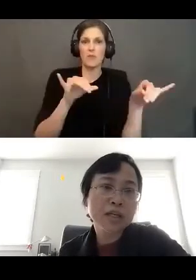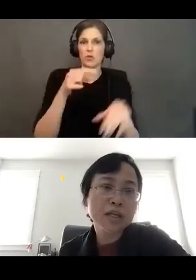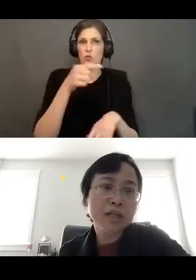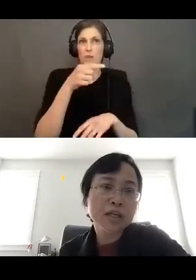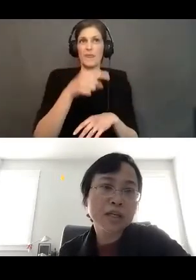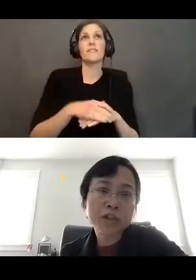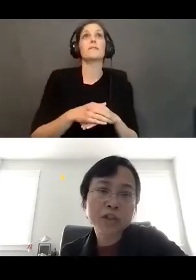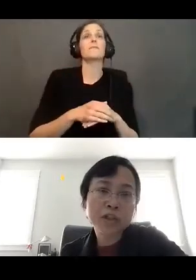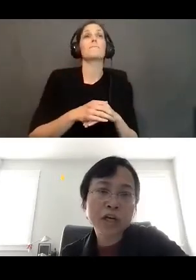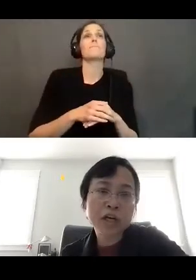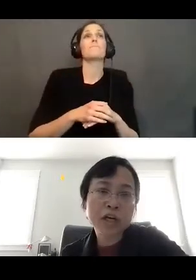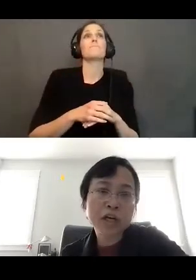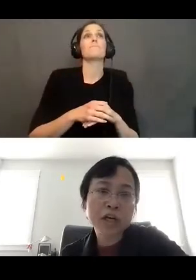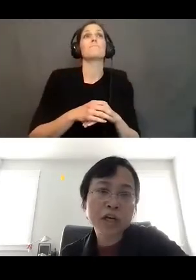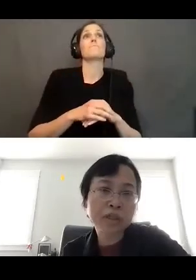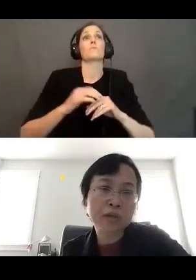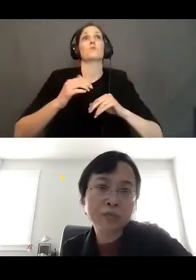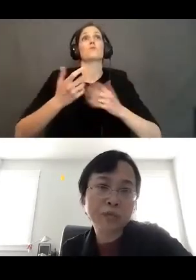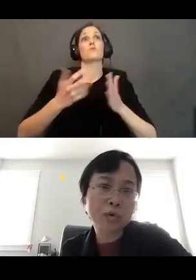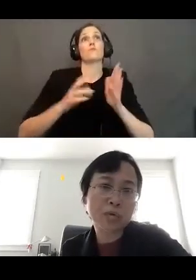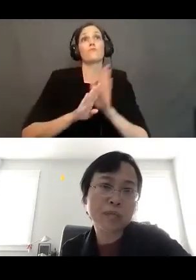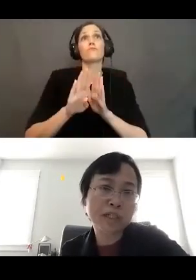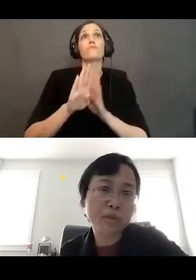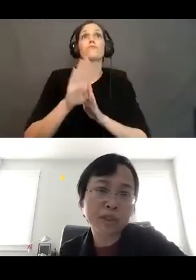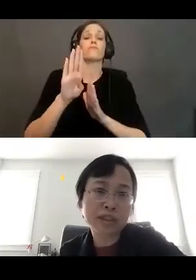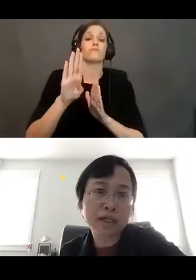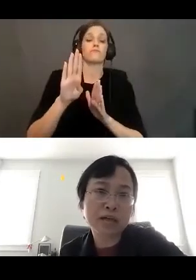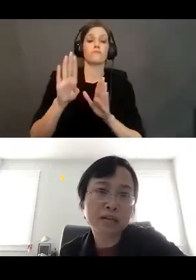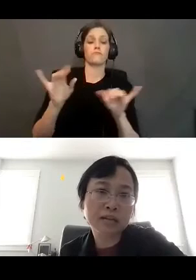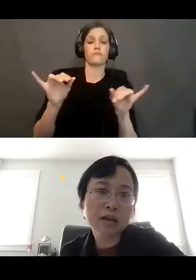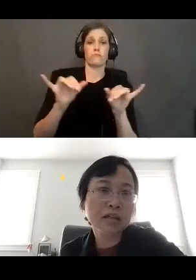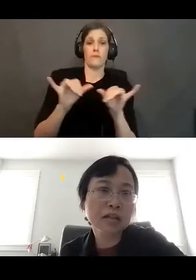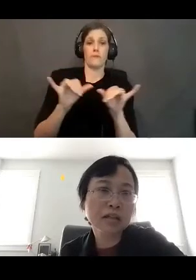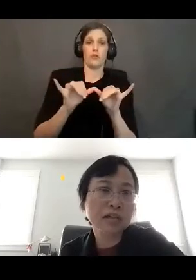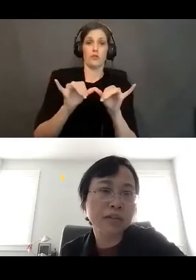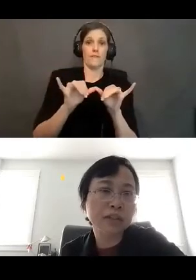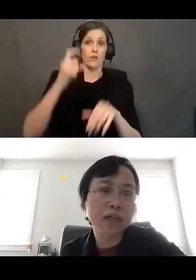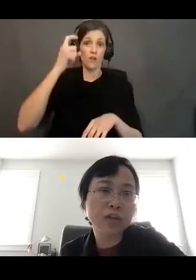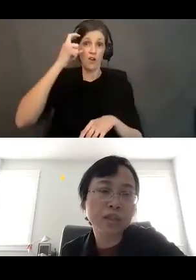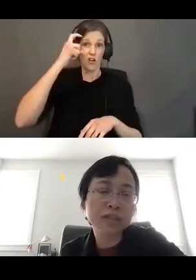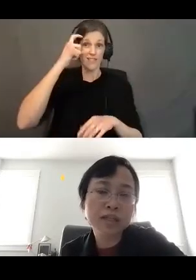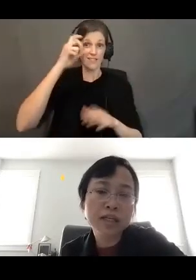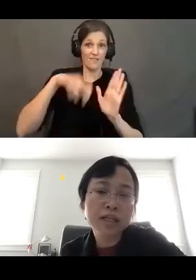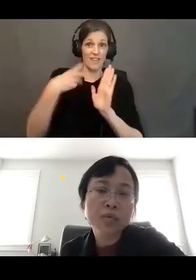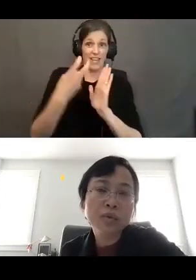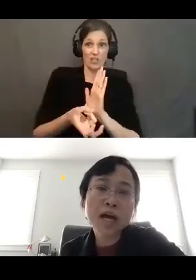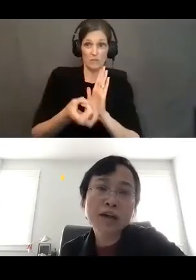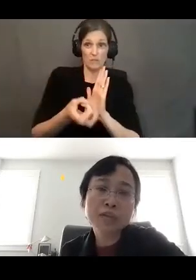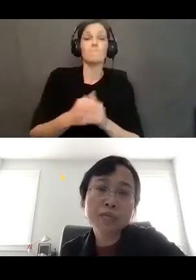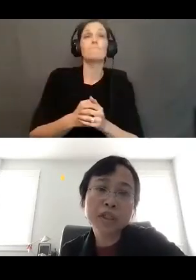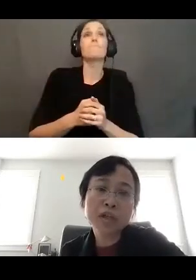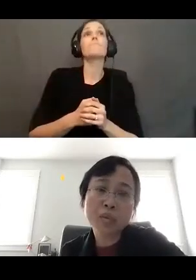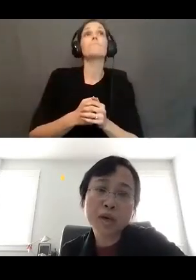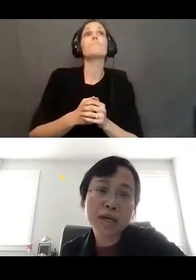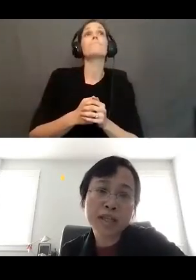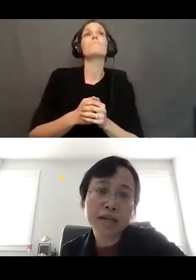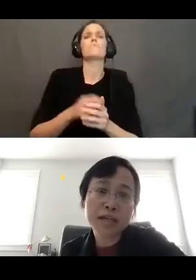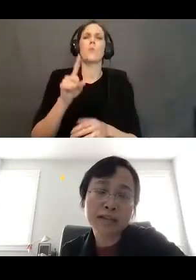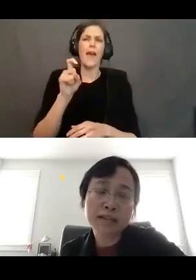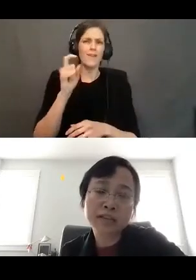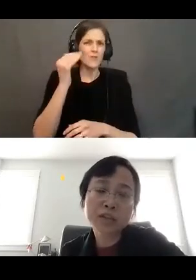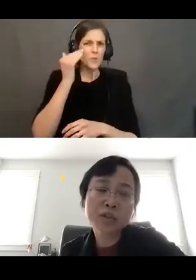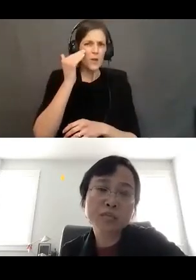construct our measure for measuring cognitive engagement, we will have to be aware